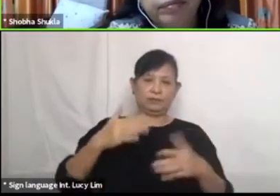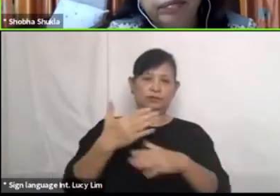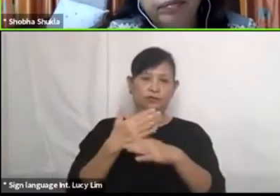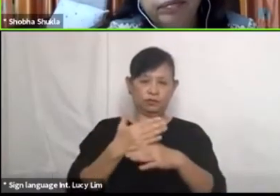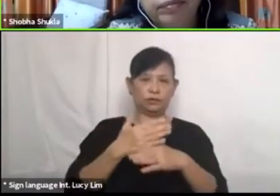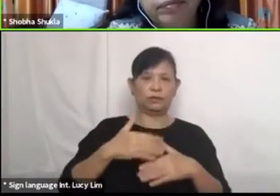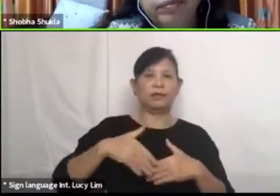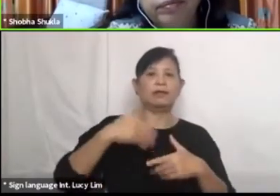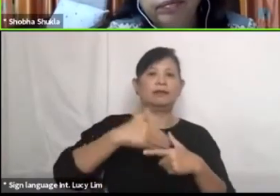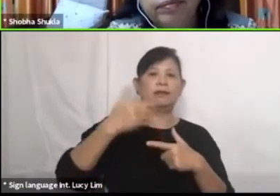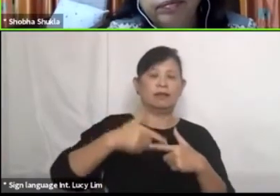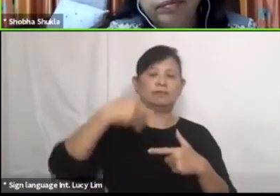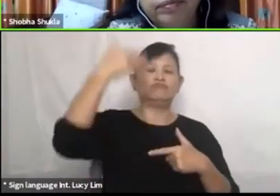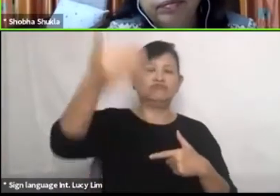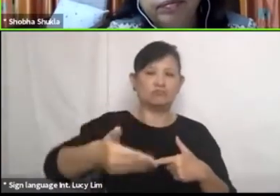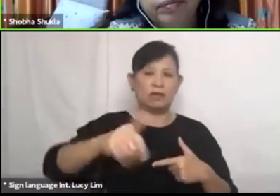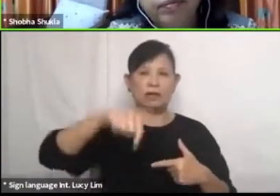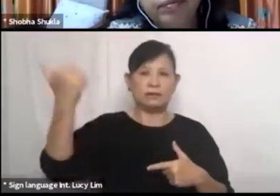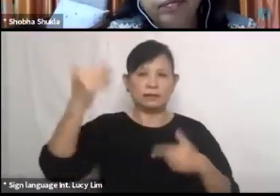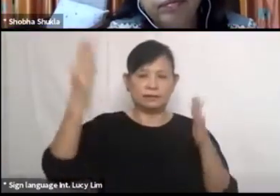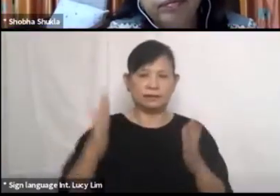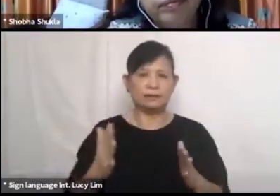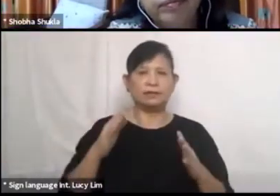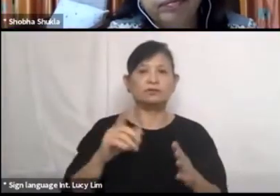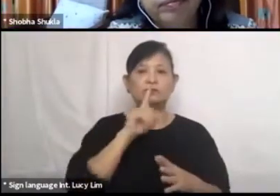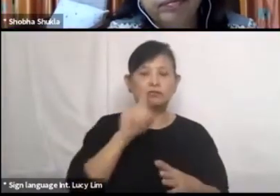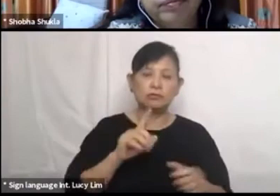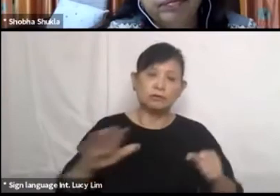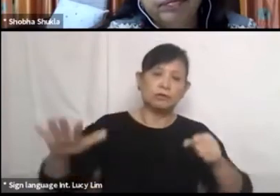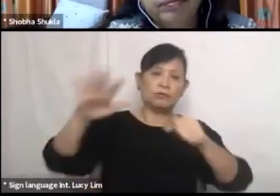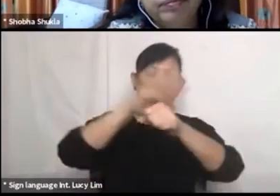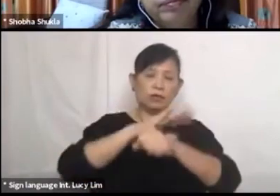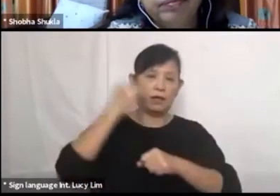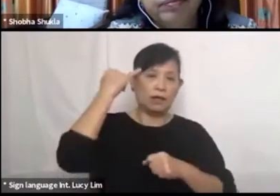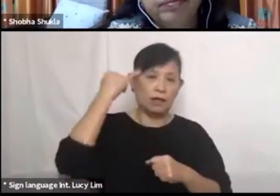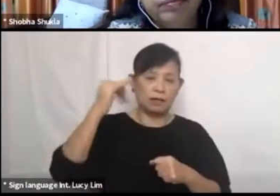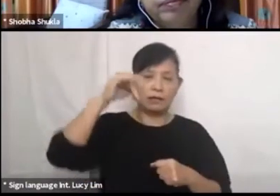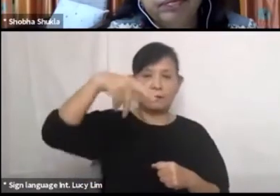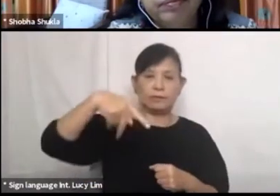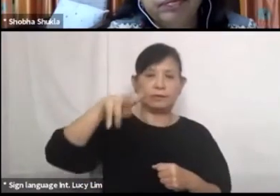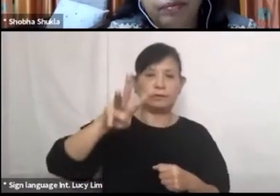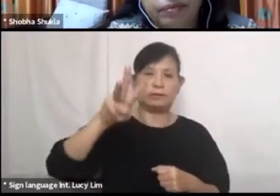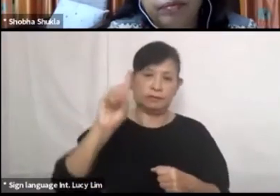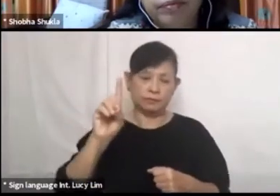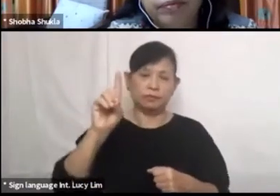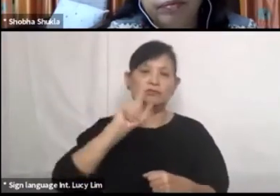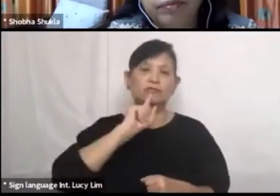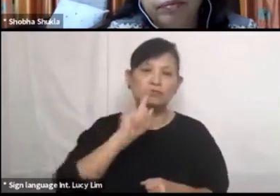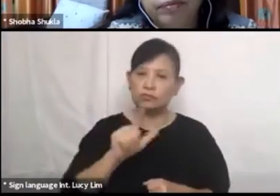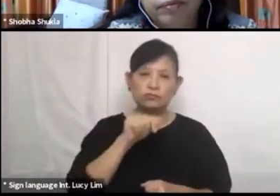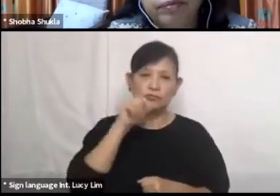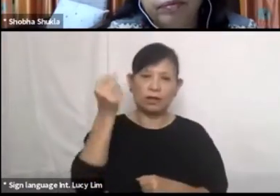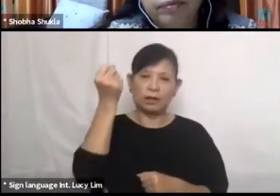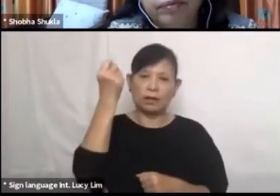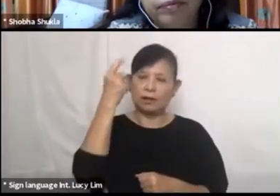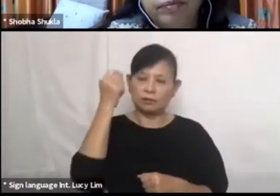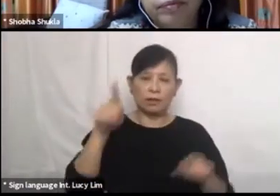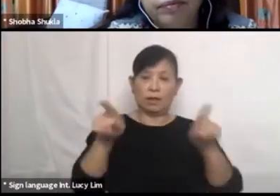basically, the entire idea that disability is not understood as a subject and